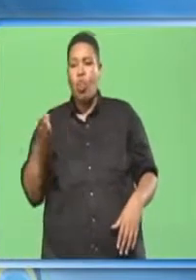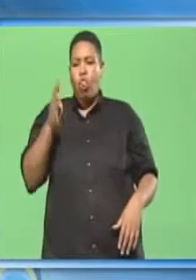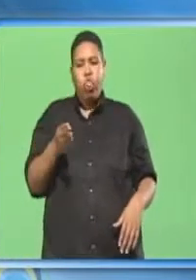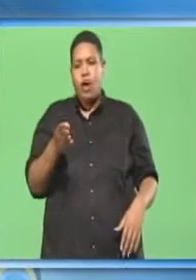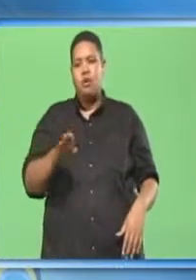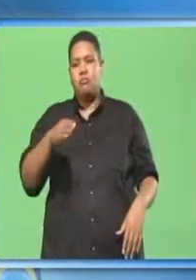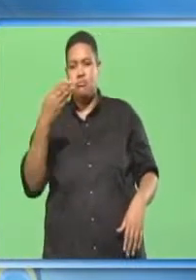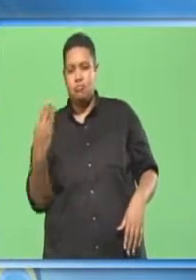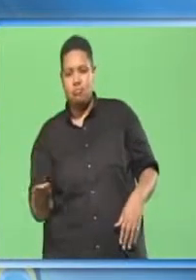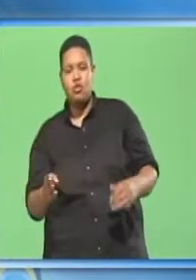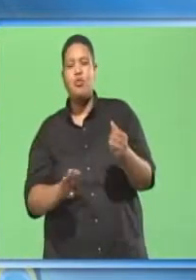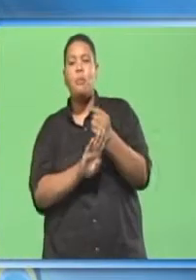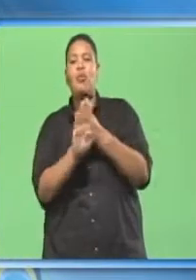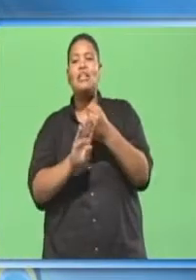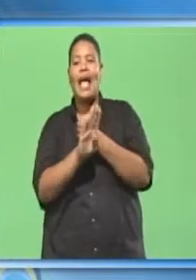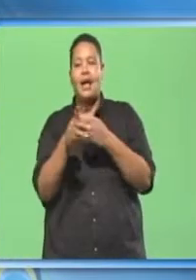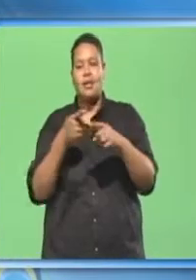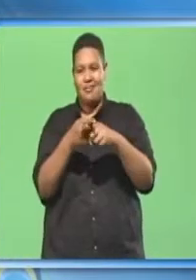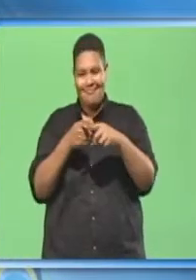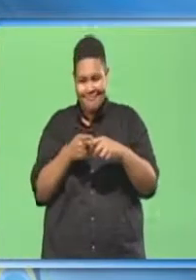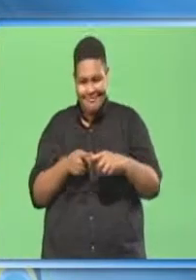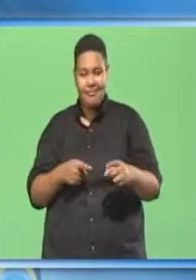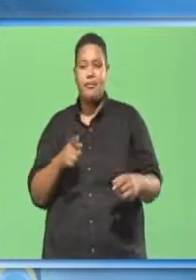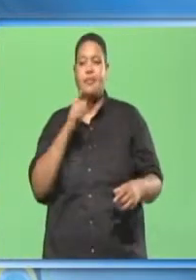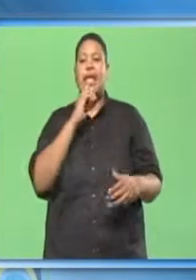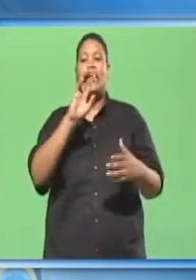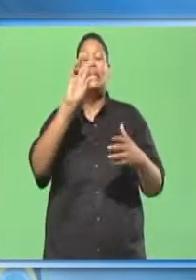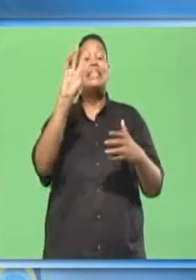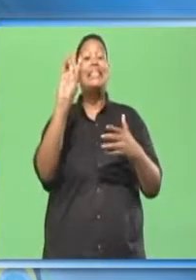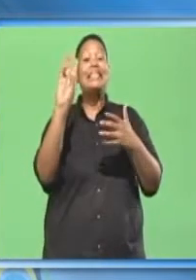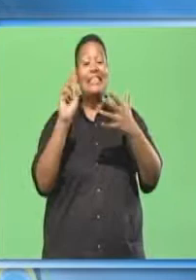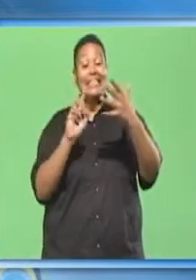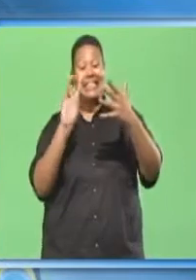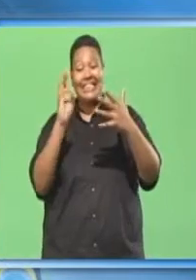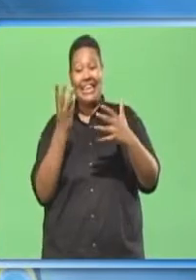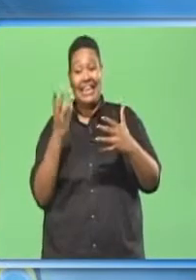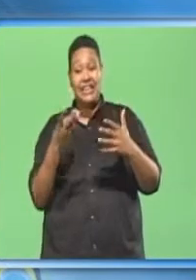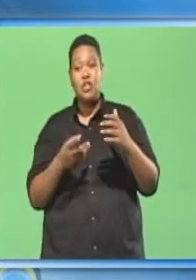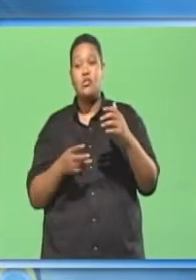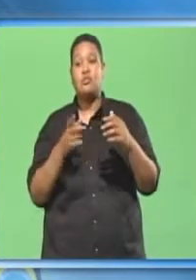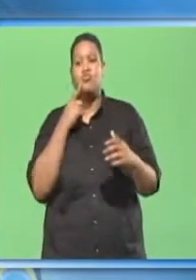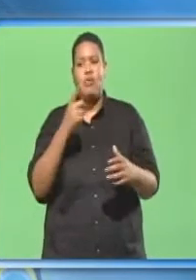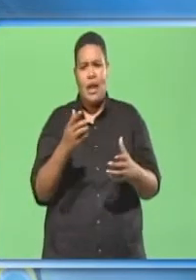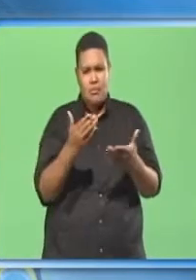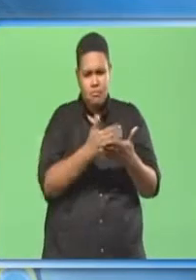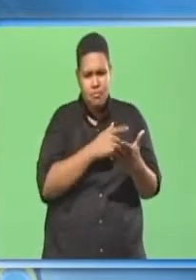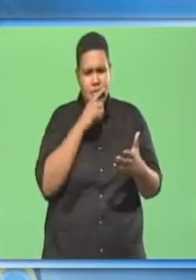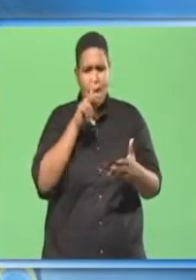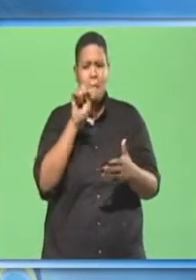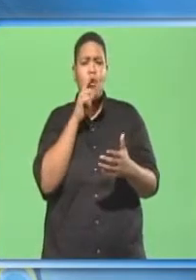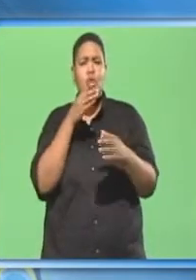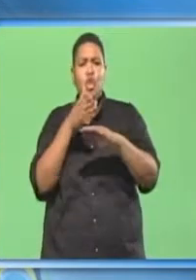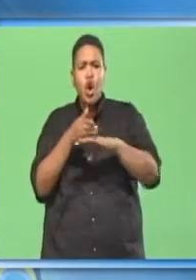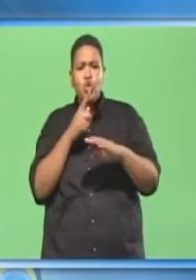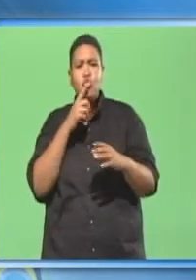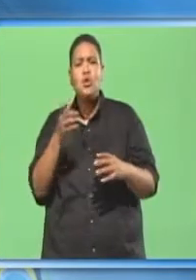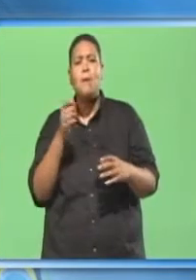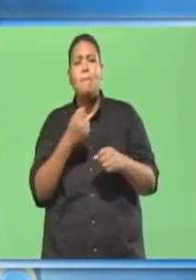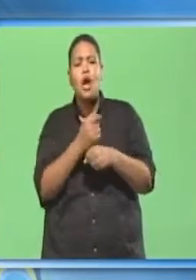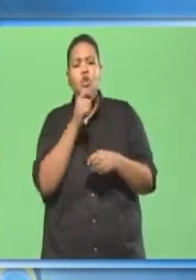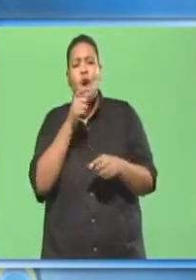the cutting blade. 6. Store the plane with its cutter retracted to avoid premature edge